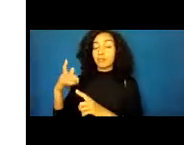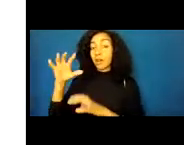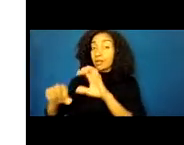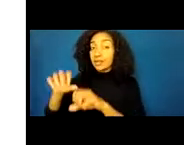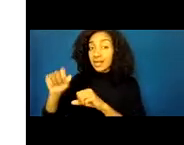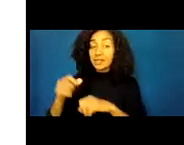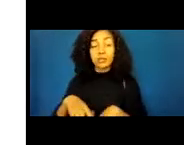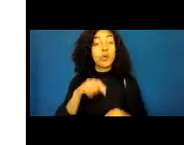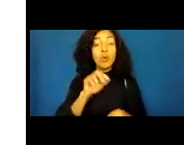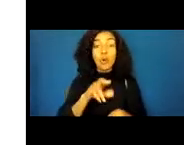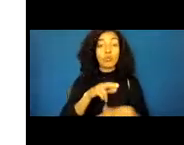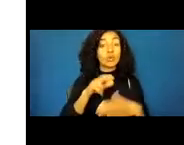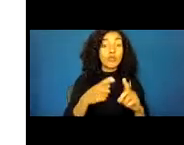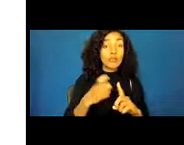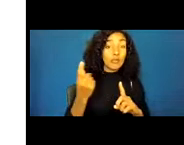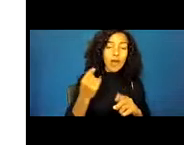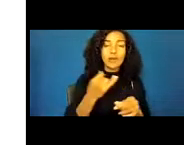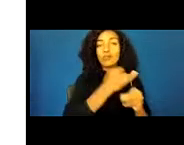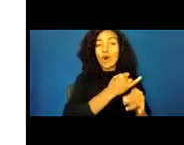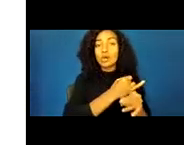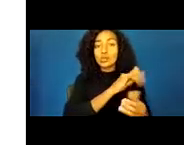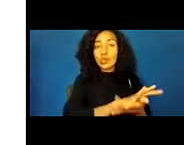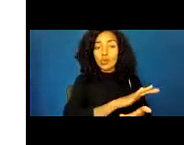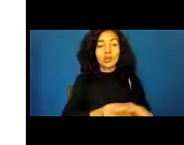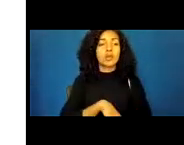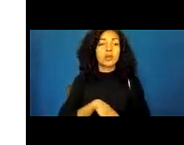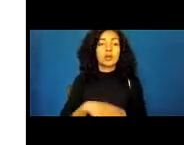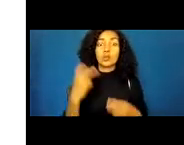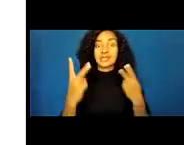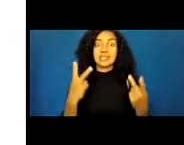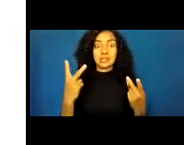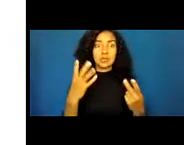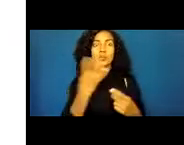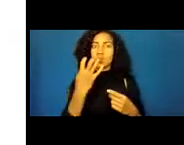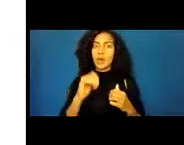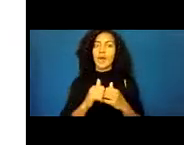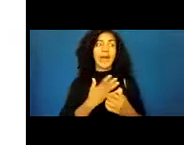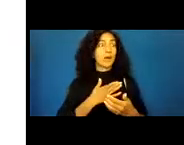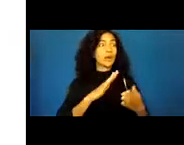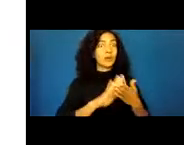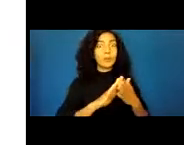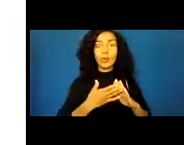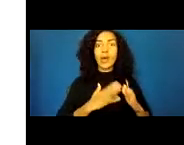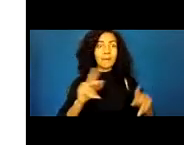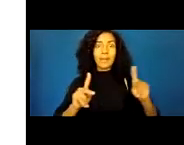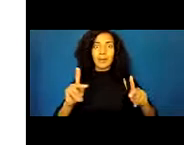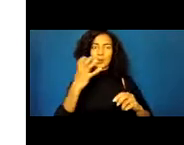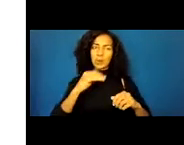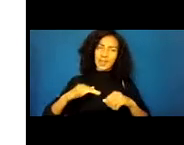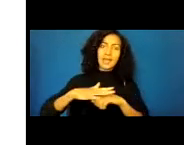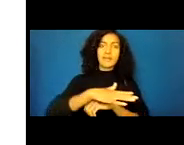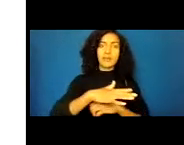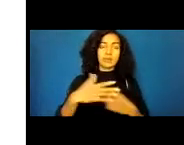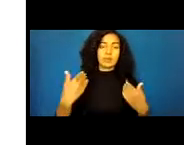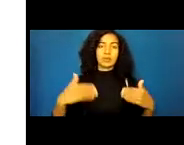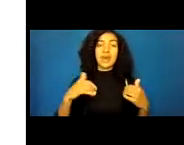of boarding schools. When we look at how our people are being impacted at this point, how do we begin to address it and